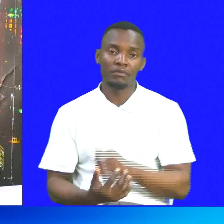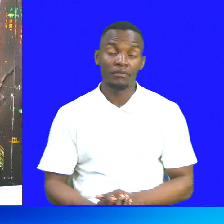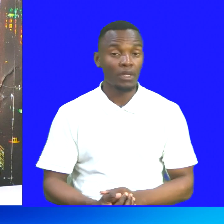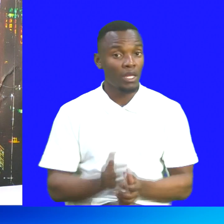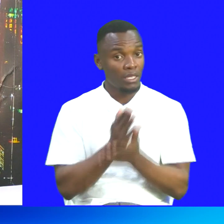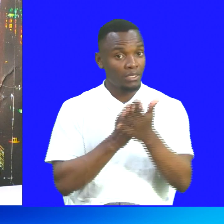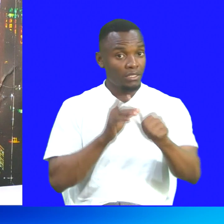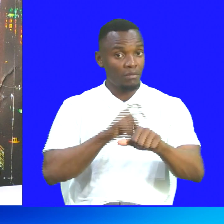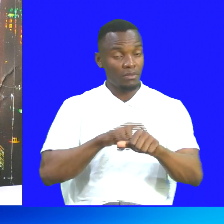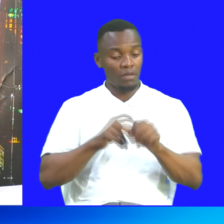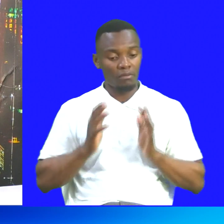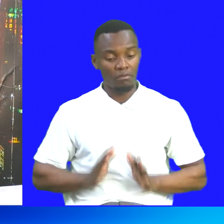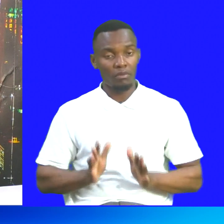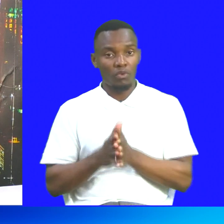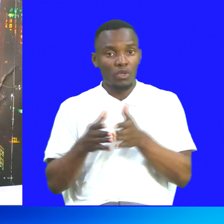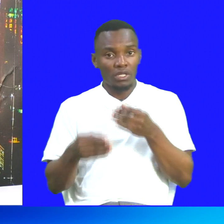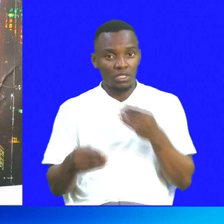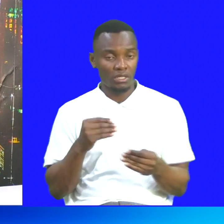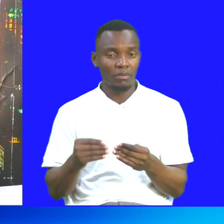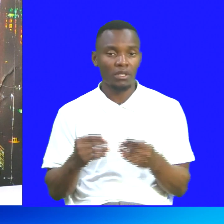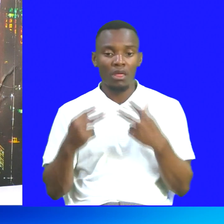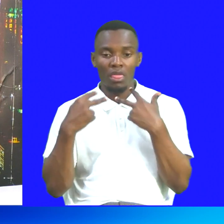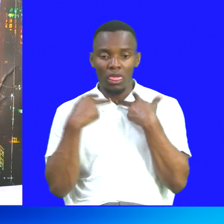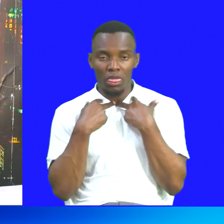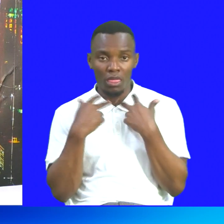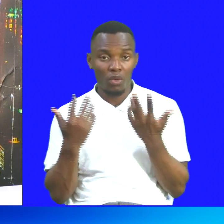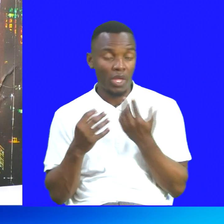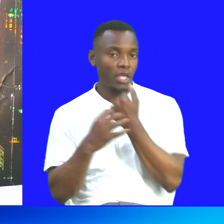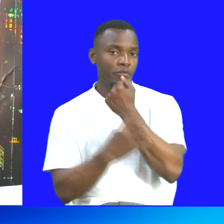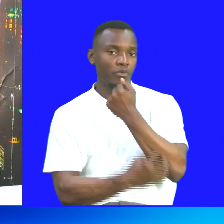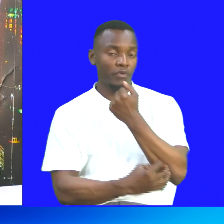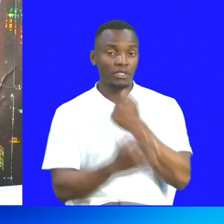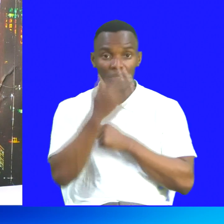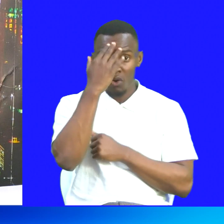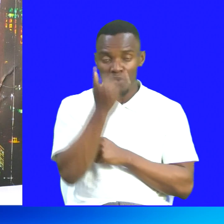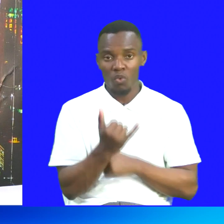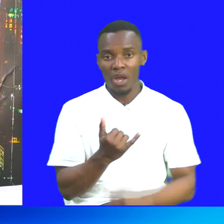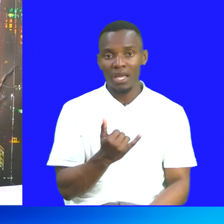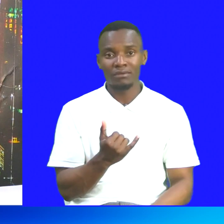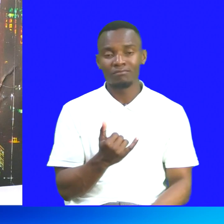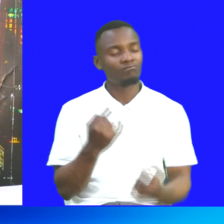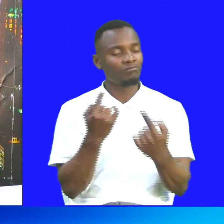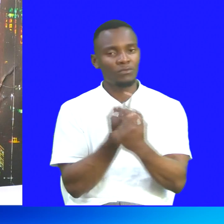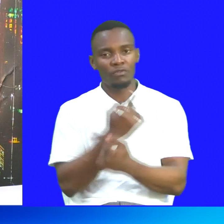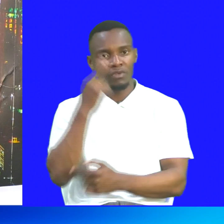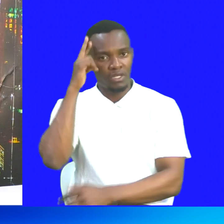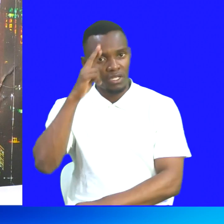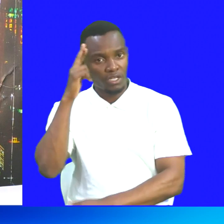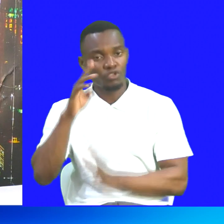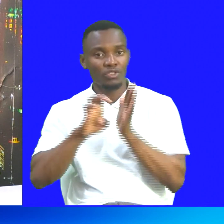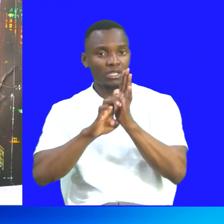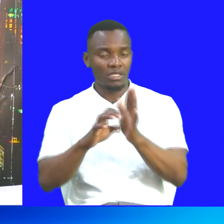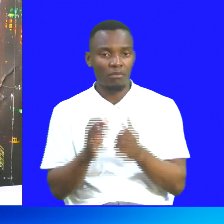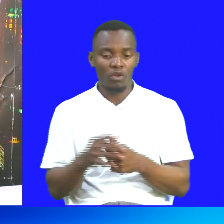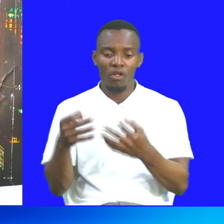Sometimes people with disabilities get trapped in poverty because of reasons such as the